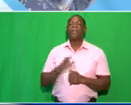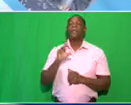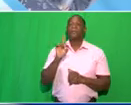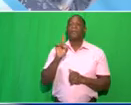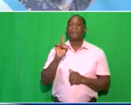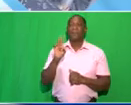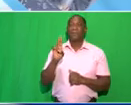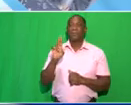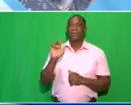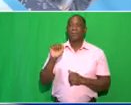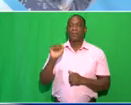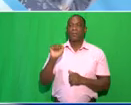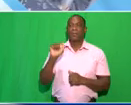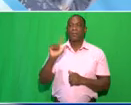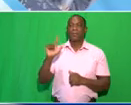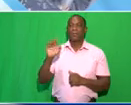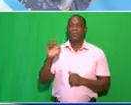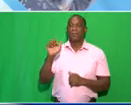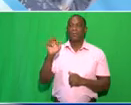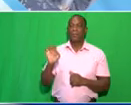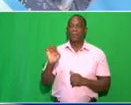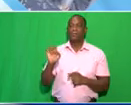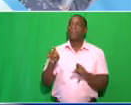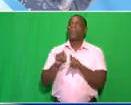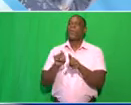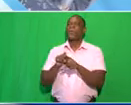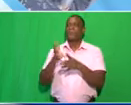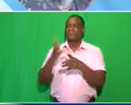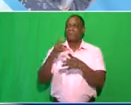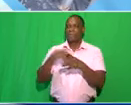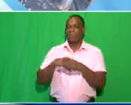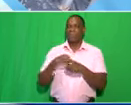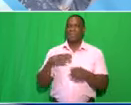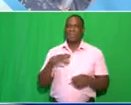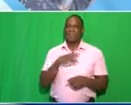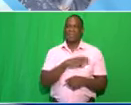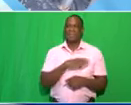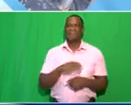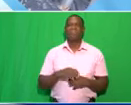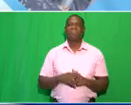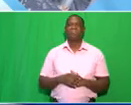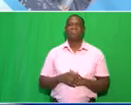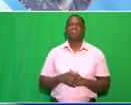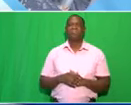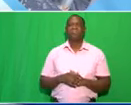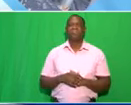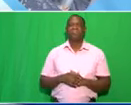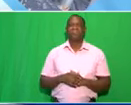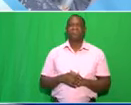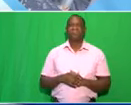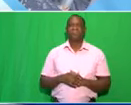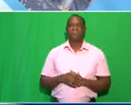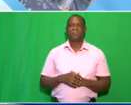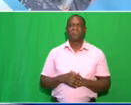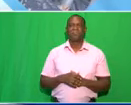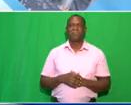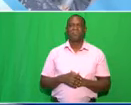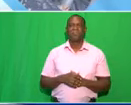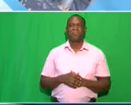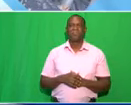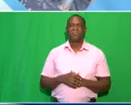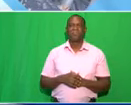the committee. Please put your microphone on. Good evening, Mr. Motley. Thank you very much, and good evening, everyone. So